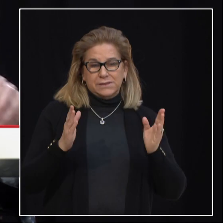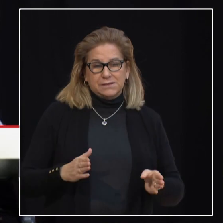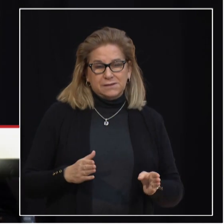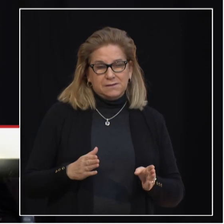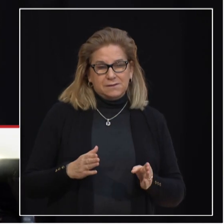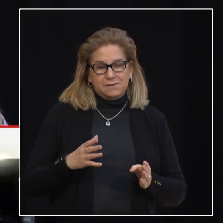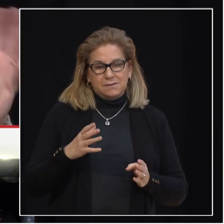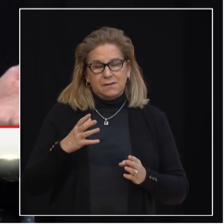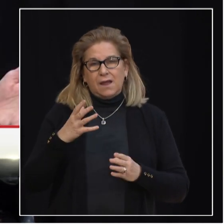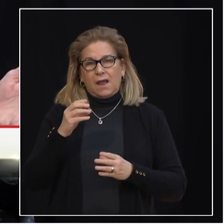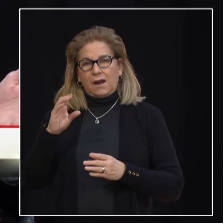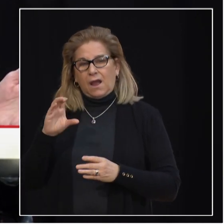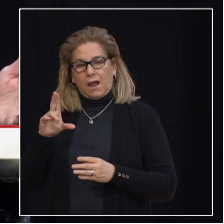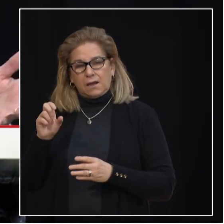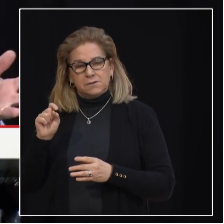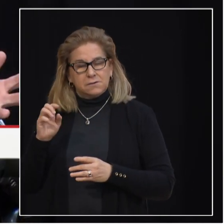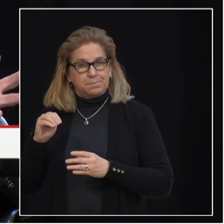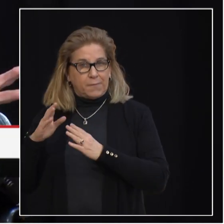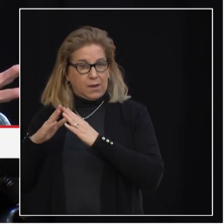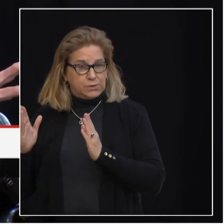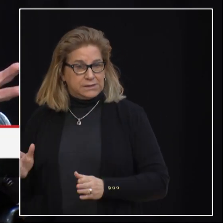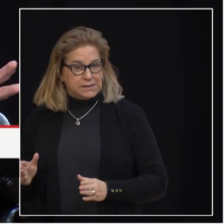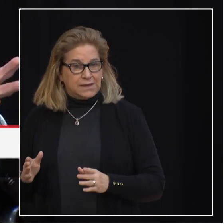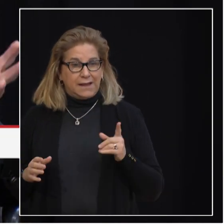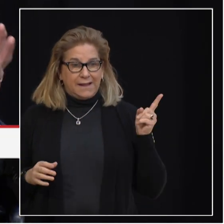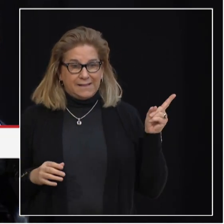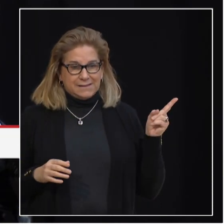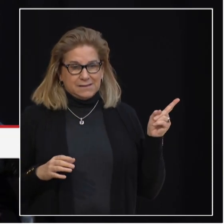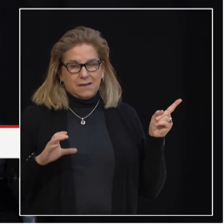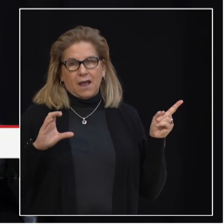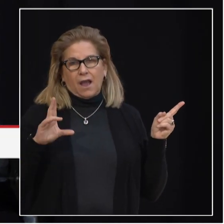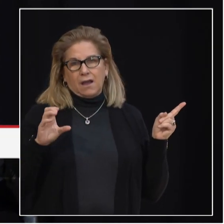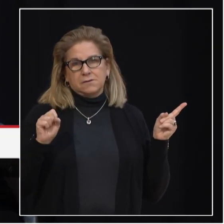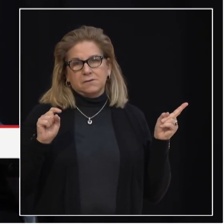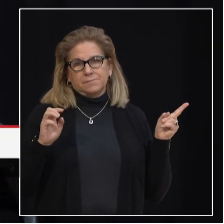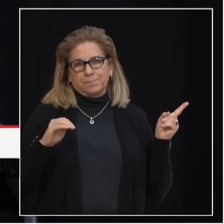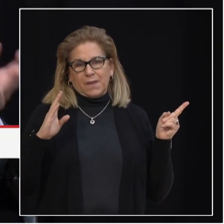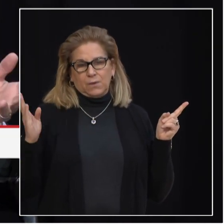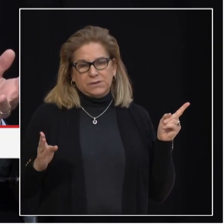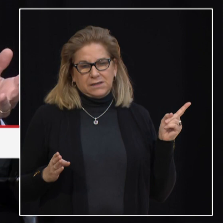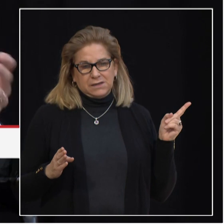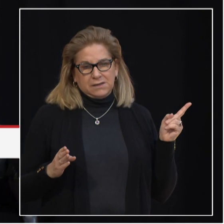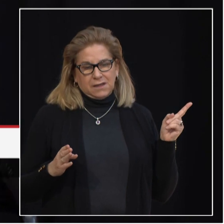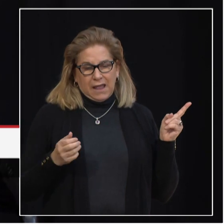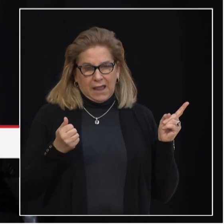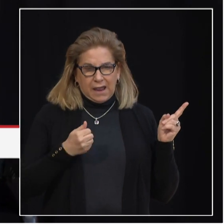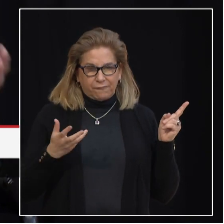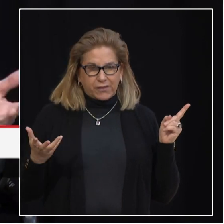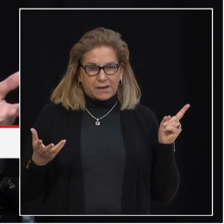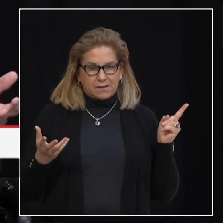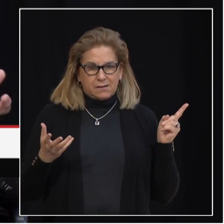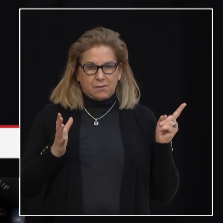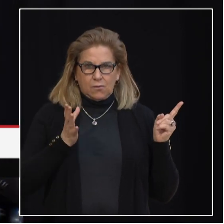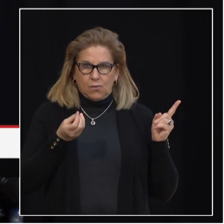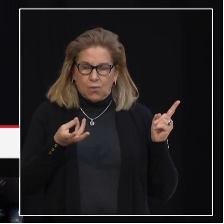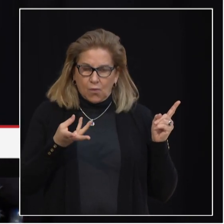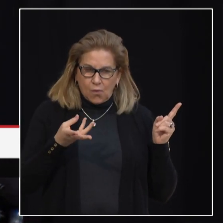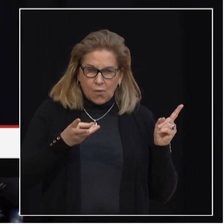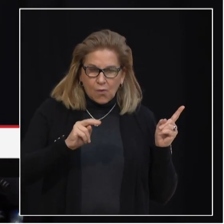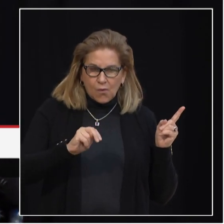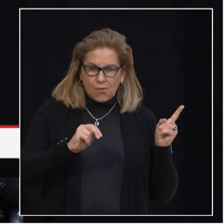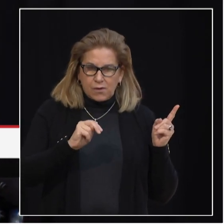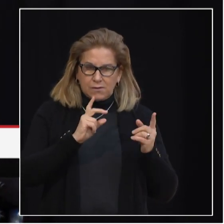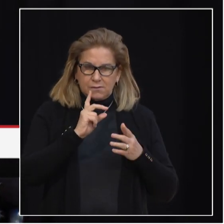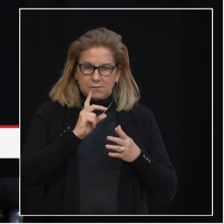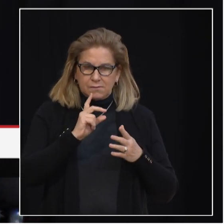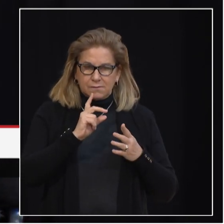custom. Every building has its unique attributes, physically, economically, locationally, and